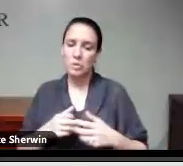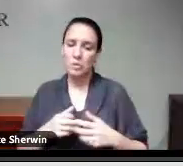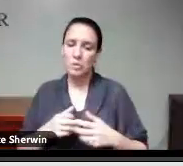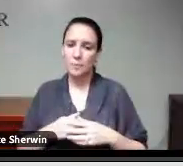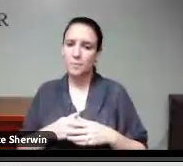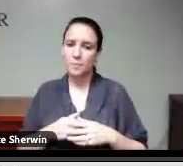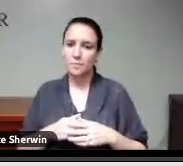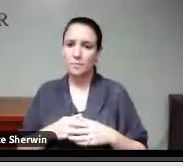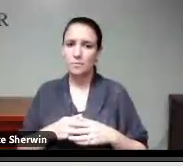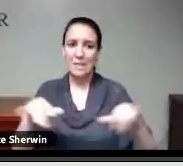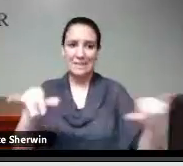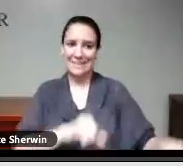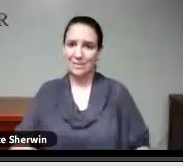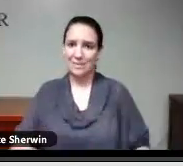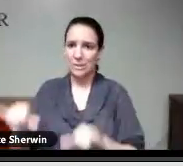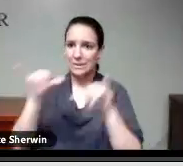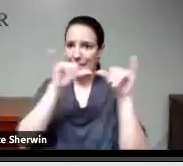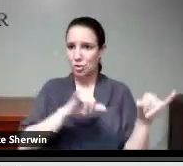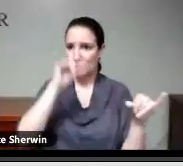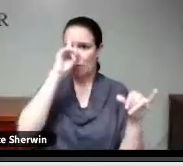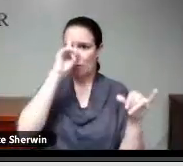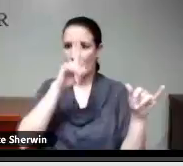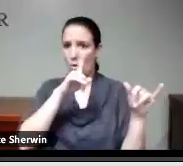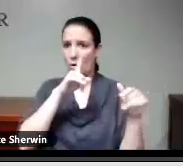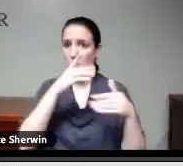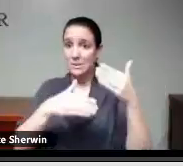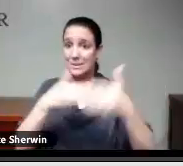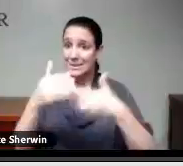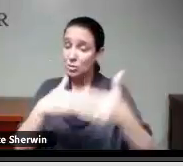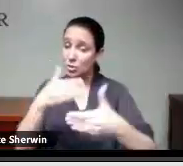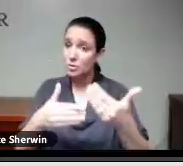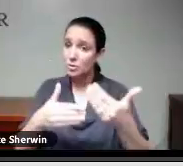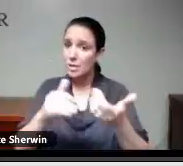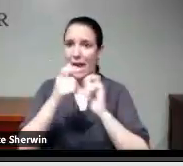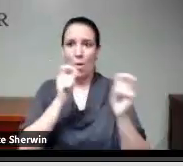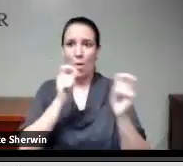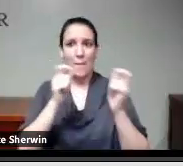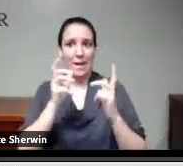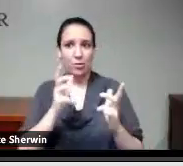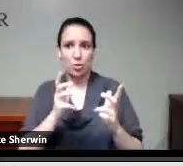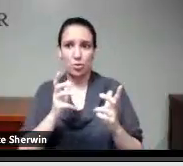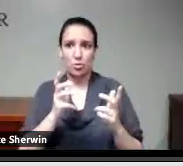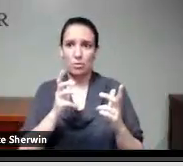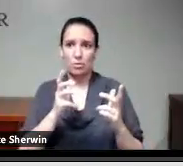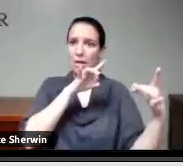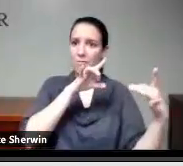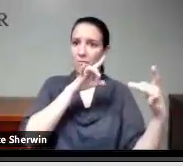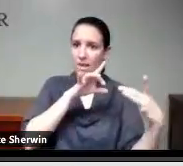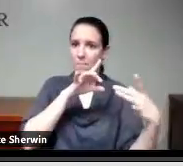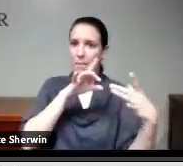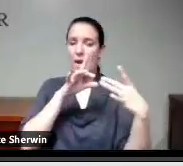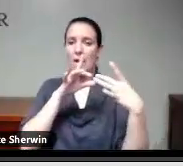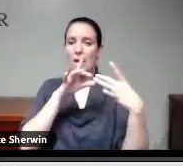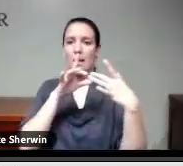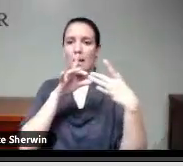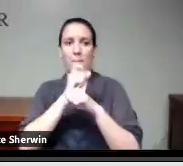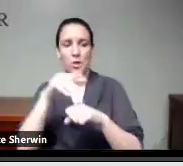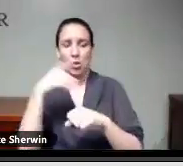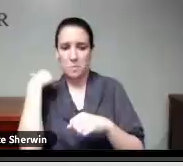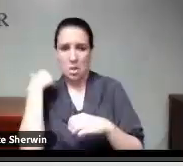the standardization of procedures and the way that managers go about giving feedback and holding accountable employees